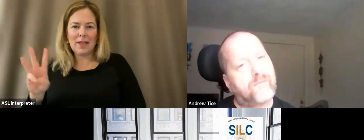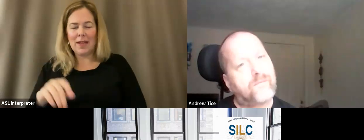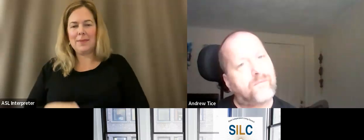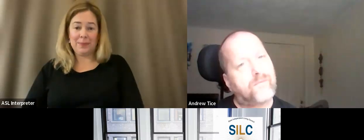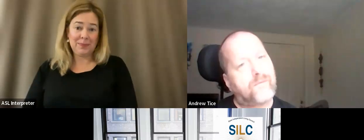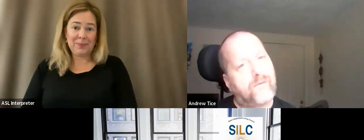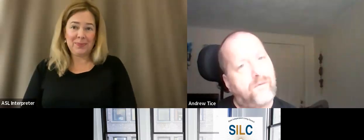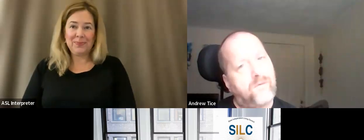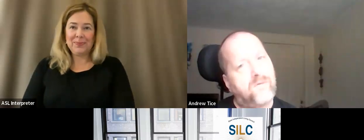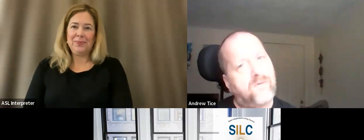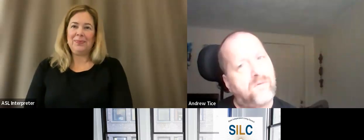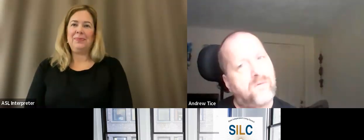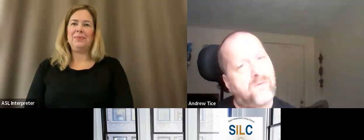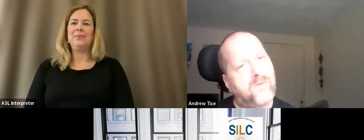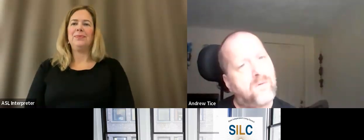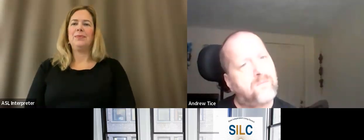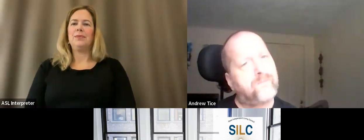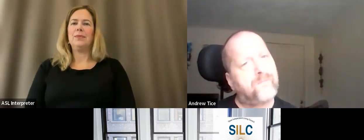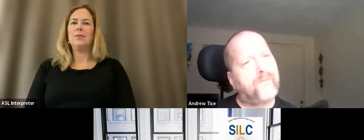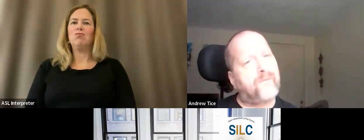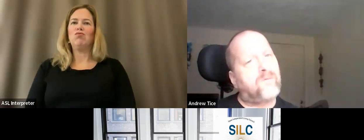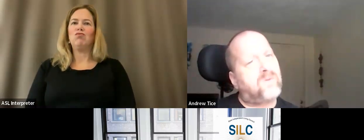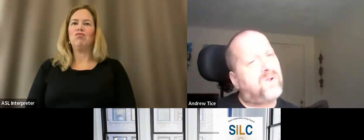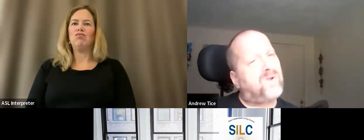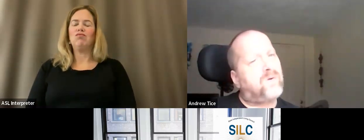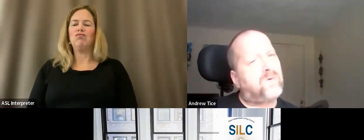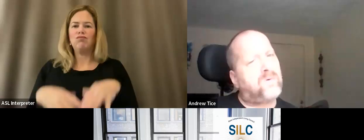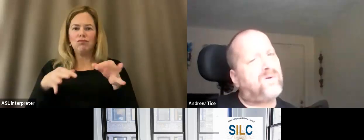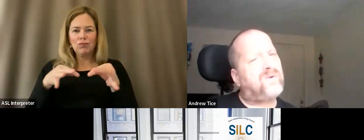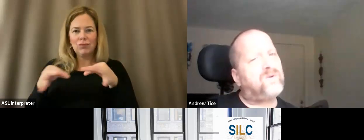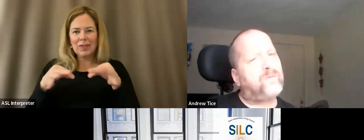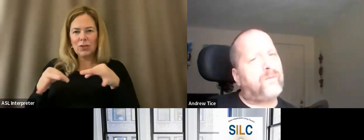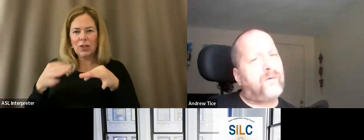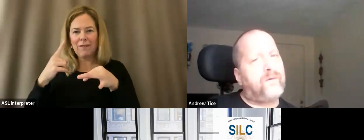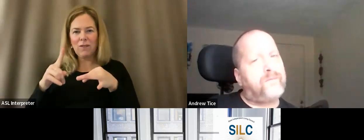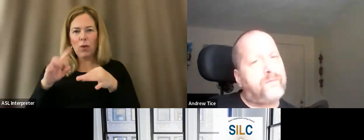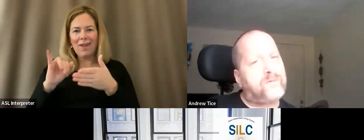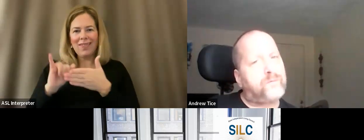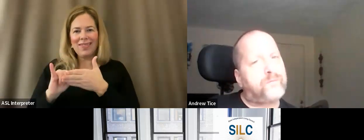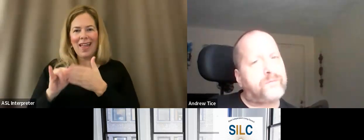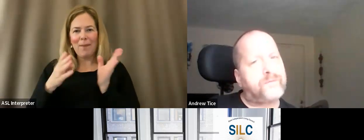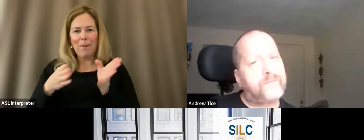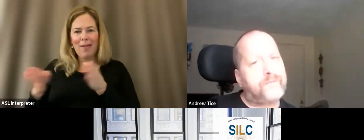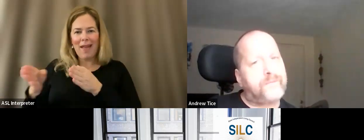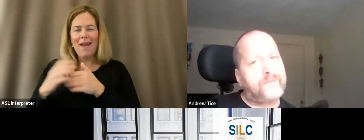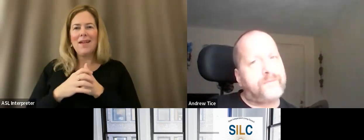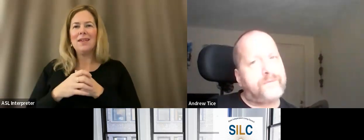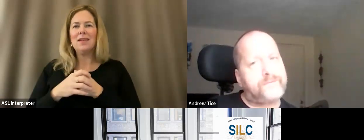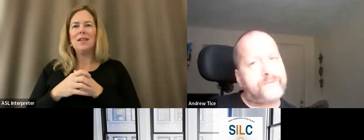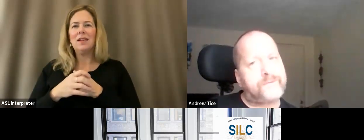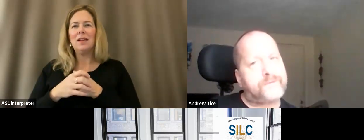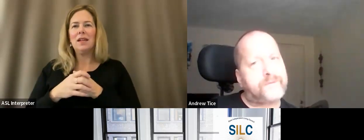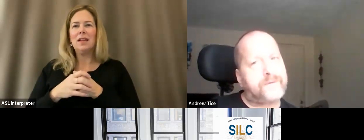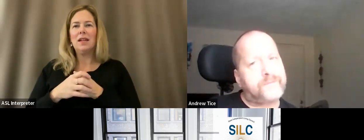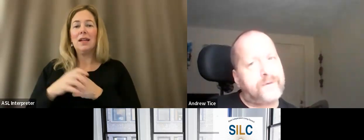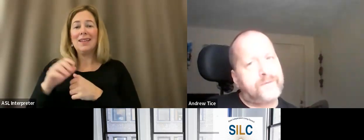Okay, so the instructions for the evaluation plan, the silk should be describing